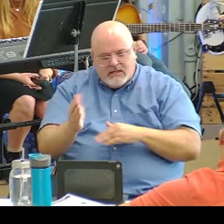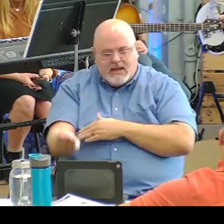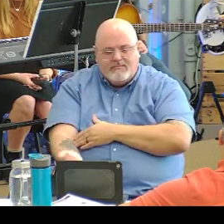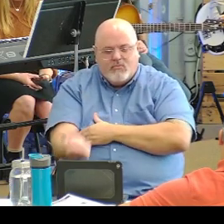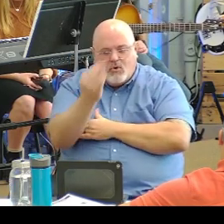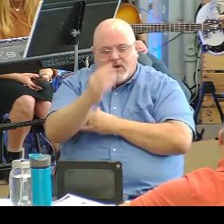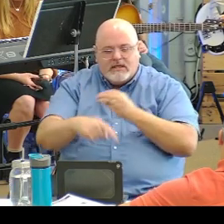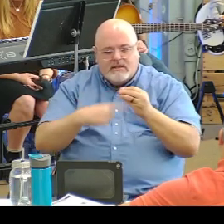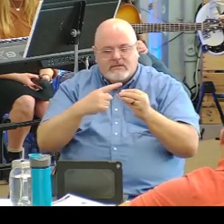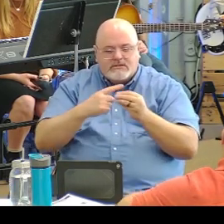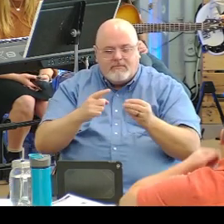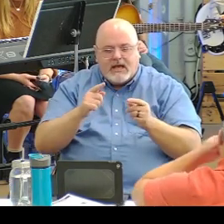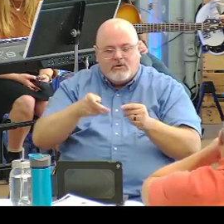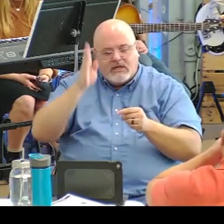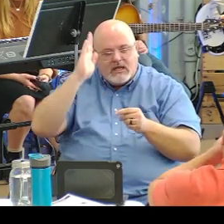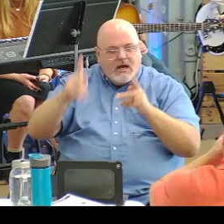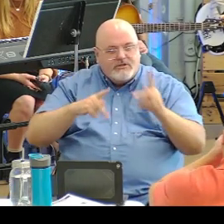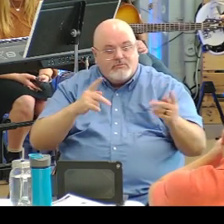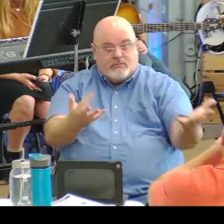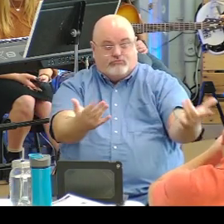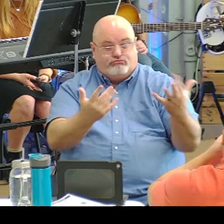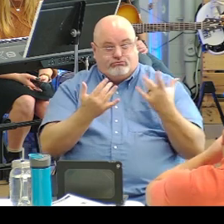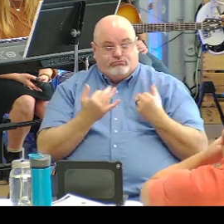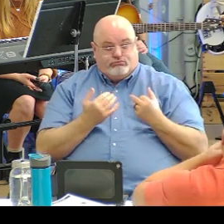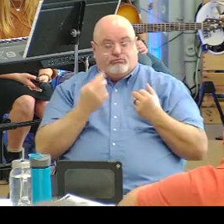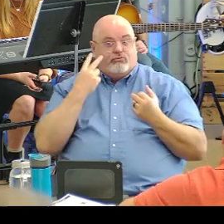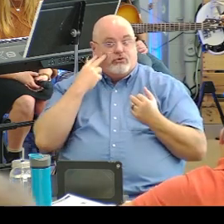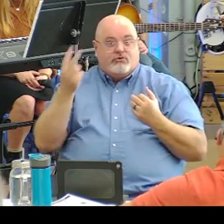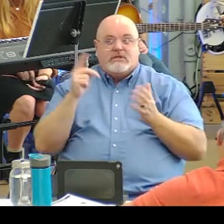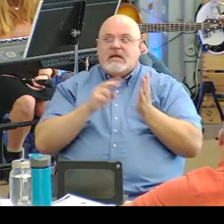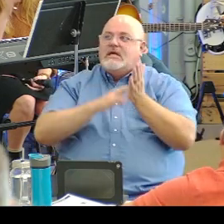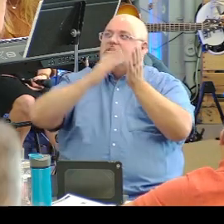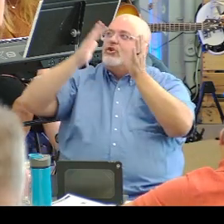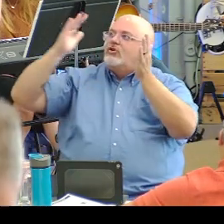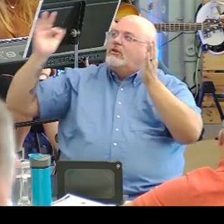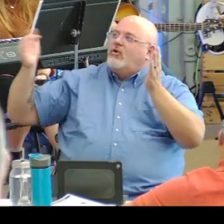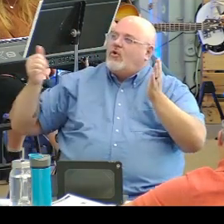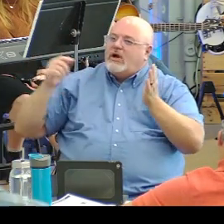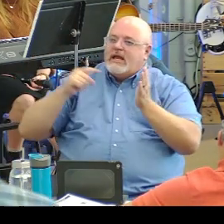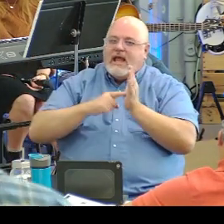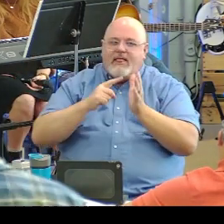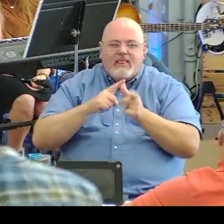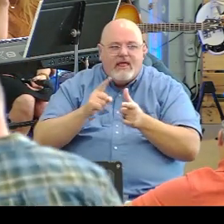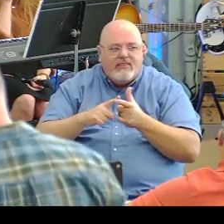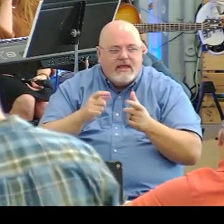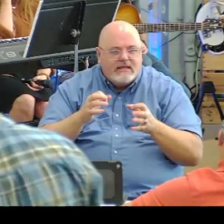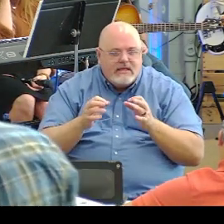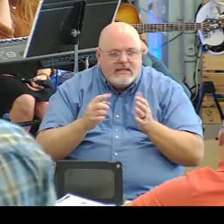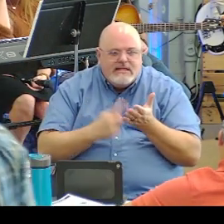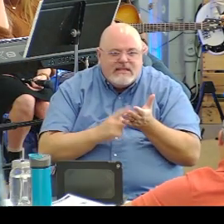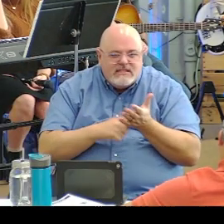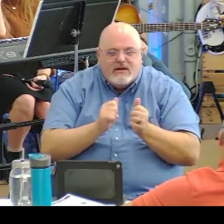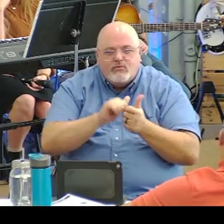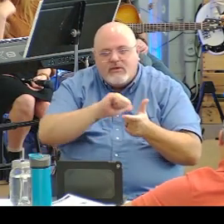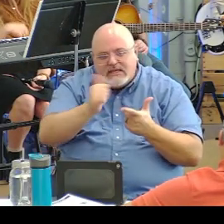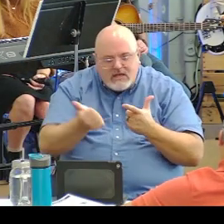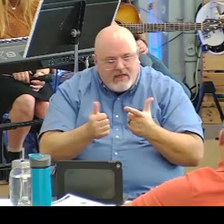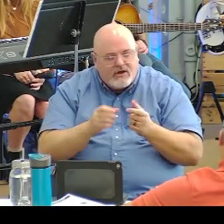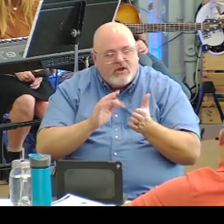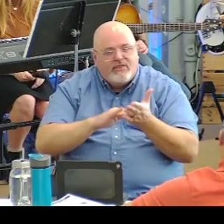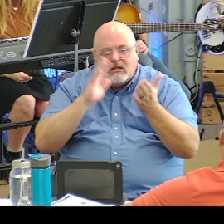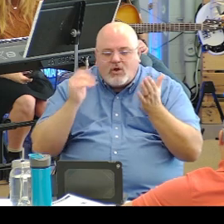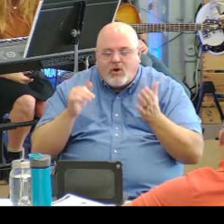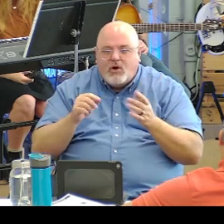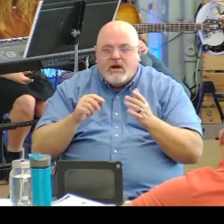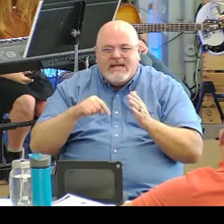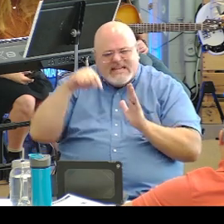to see His glory and then to reveal His glory in one another. It is not a deep dive into theology. But we want to take